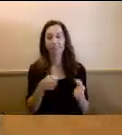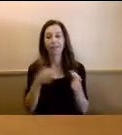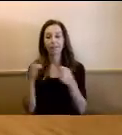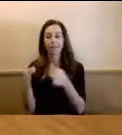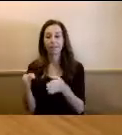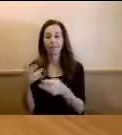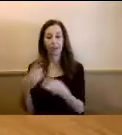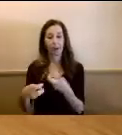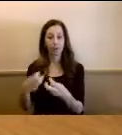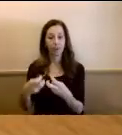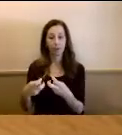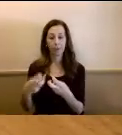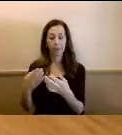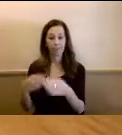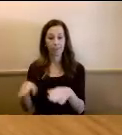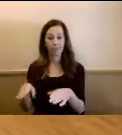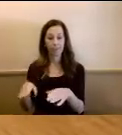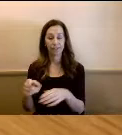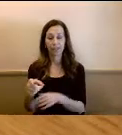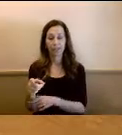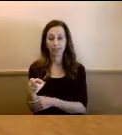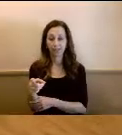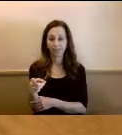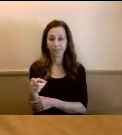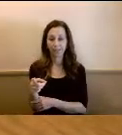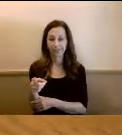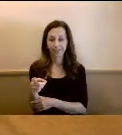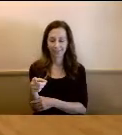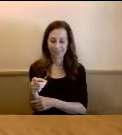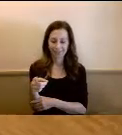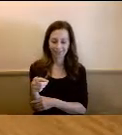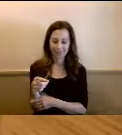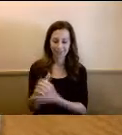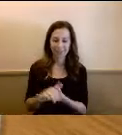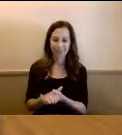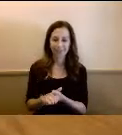The next problem is a division problem.